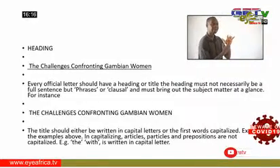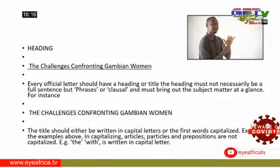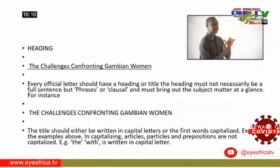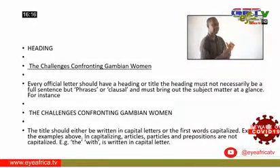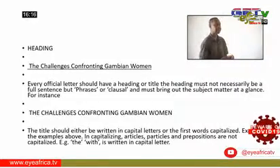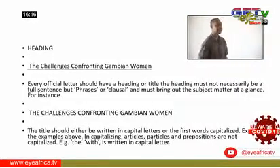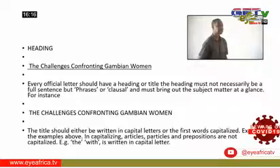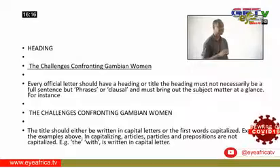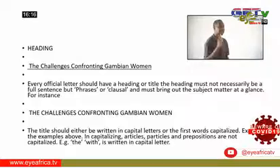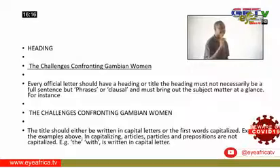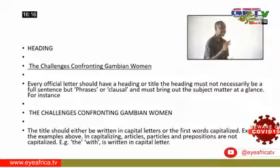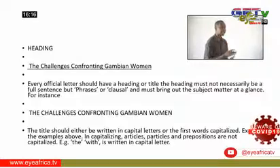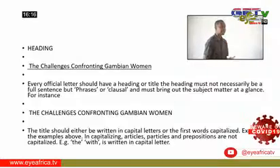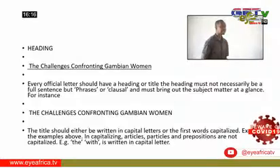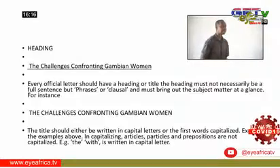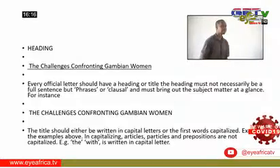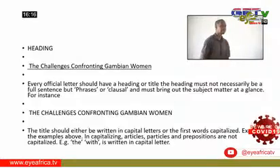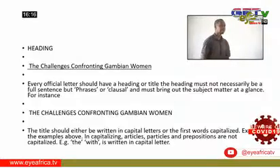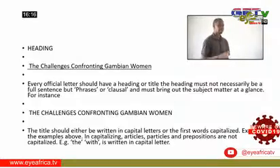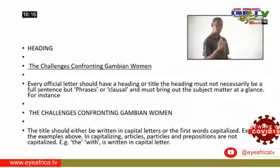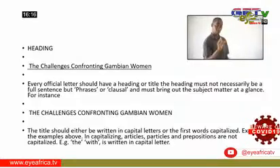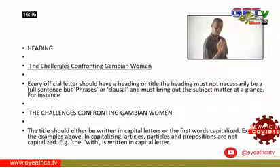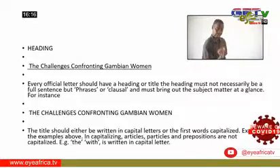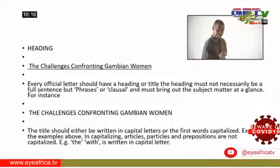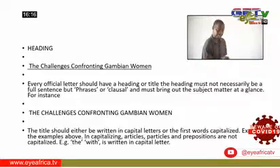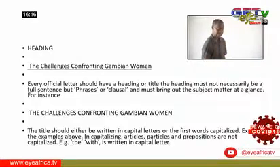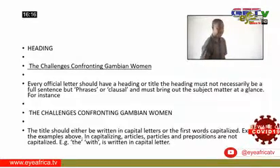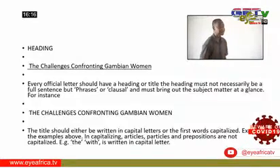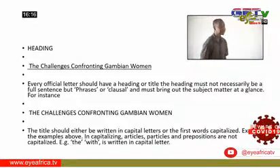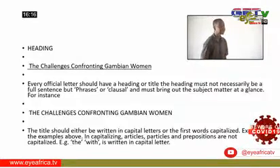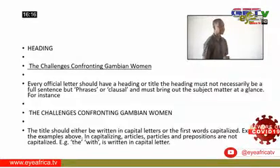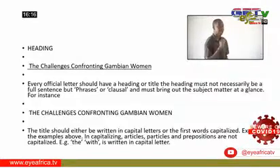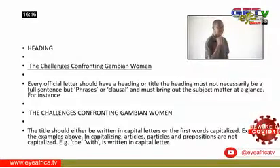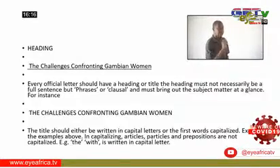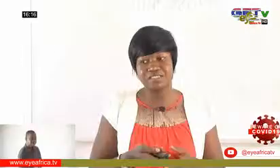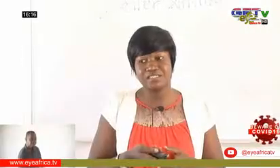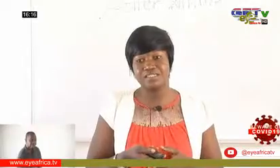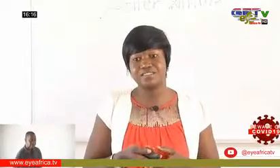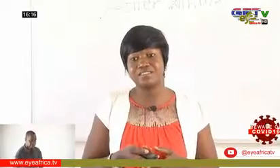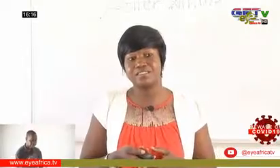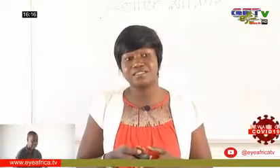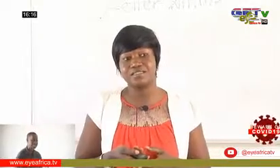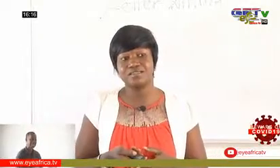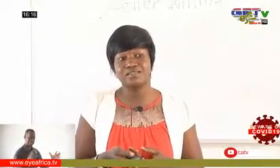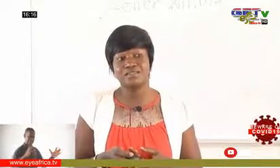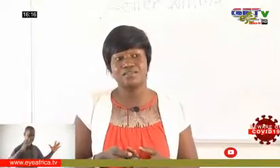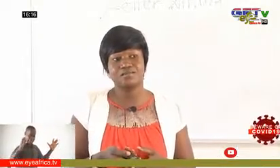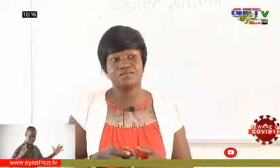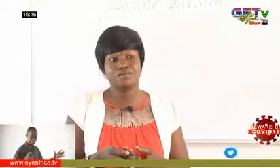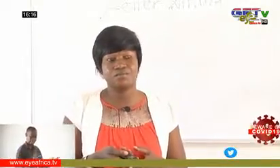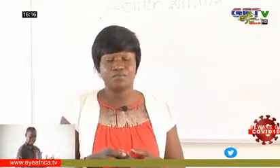Example, the, with is written in capital letters.